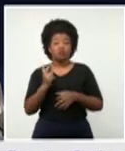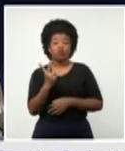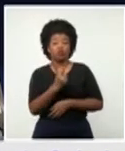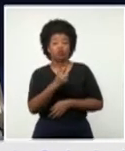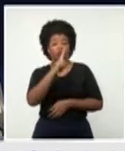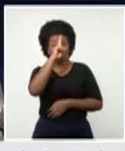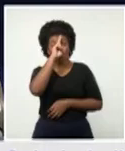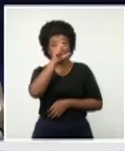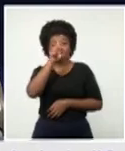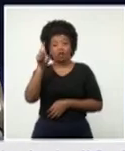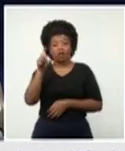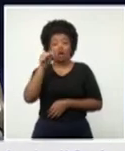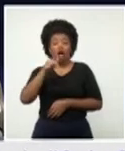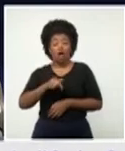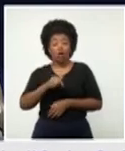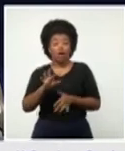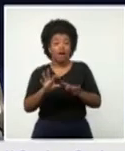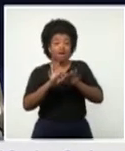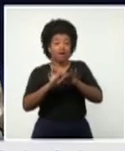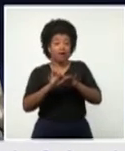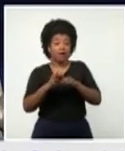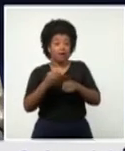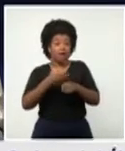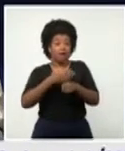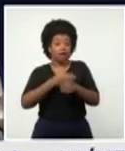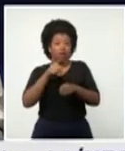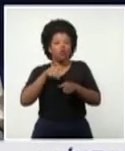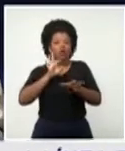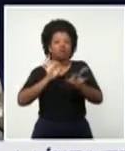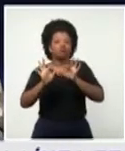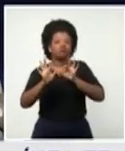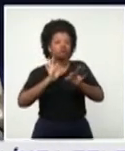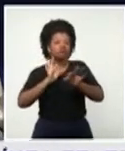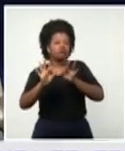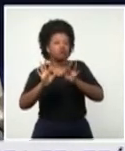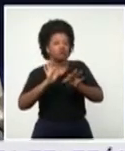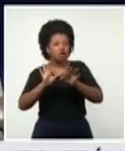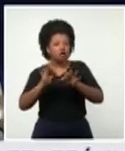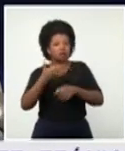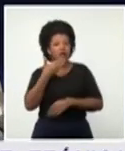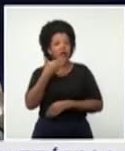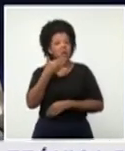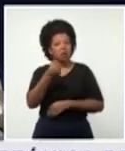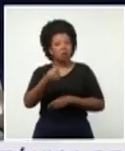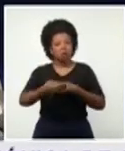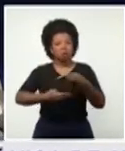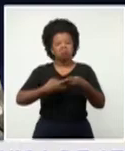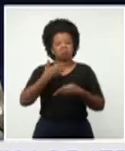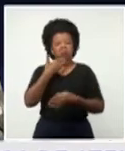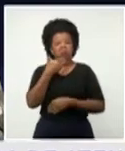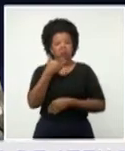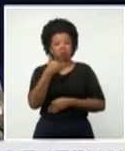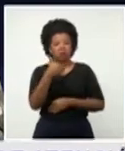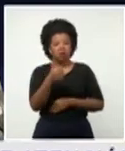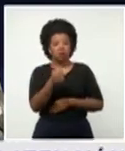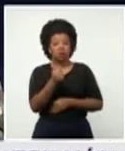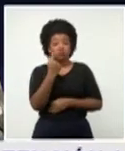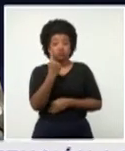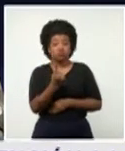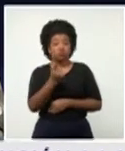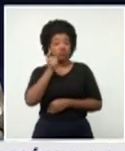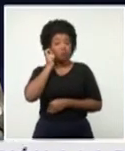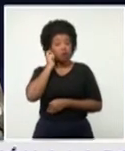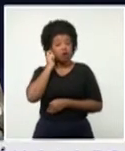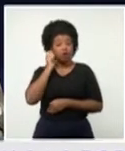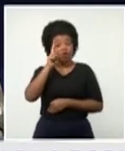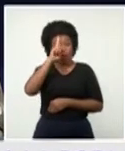Soto hospitals, and 3 patients who were listed in serious condition are now considered